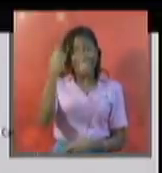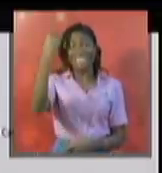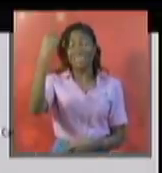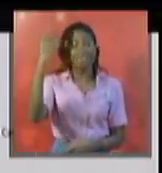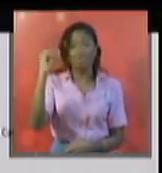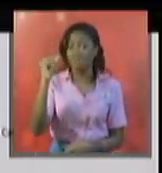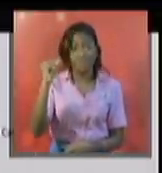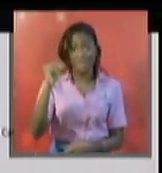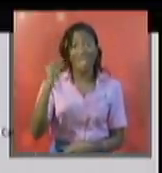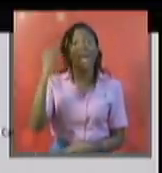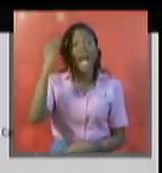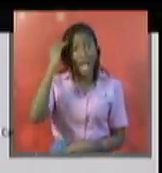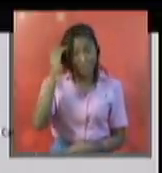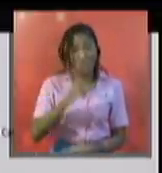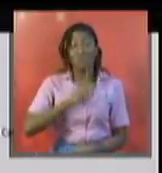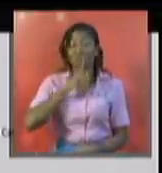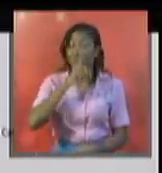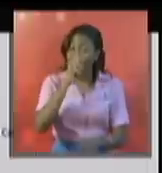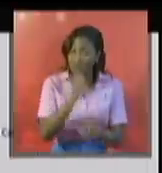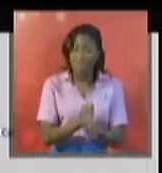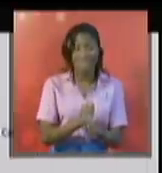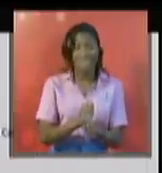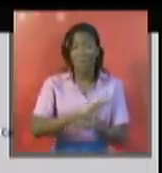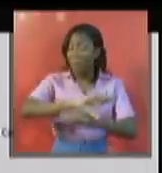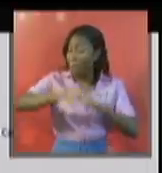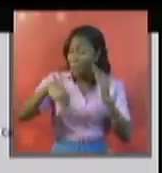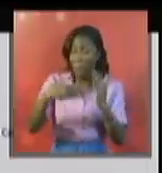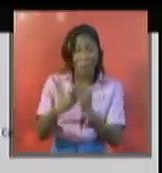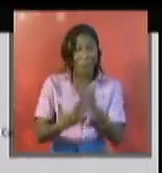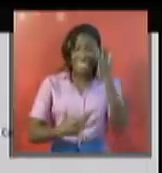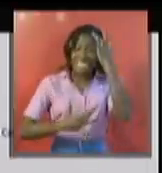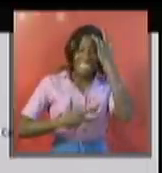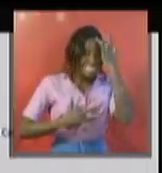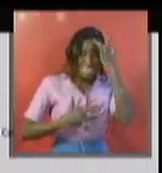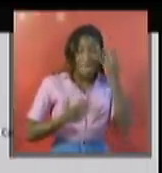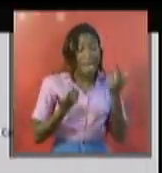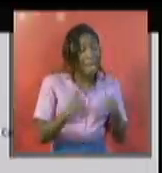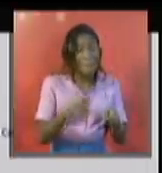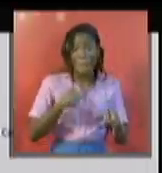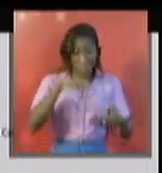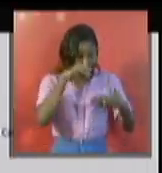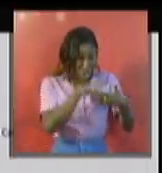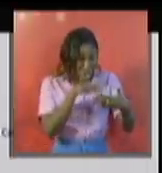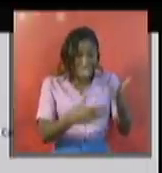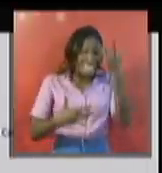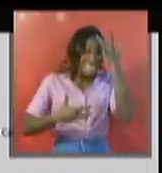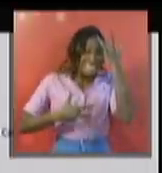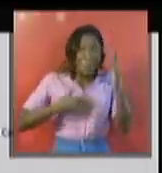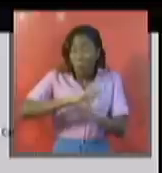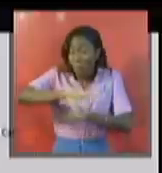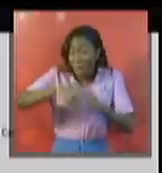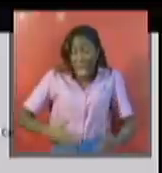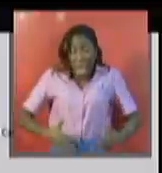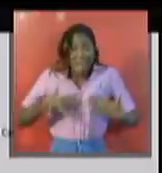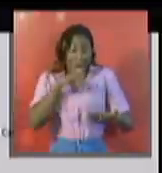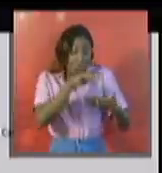math of epidemics for which I and my colleagues have dedicated our lives to. And that graph on the